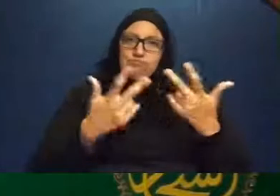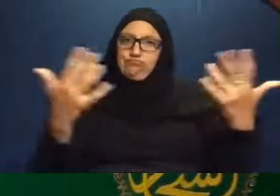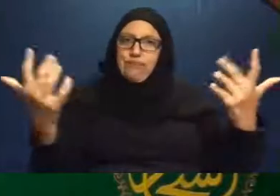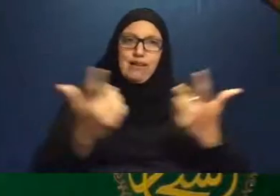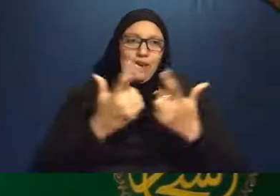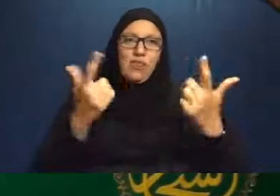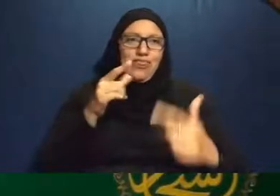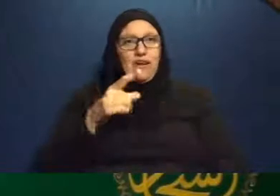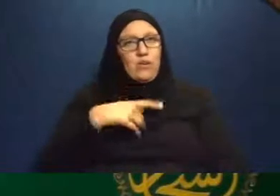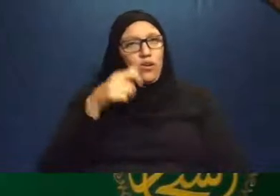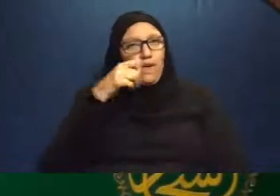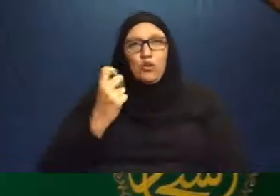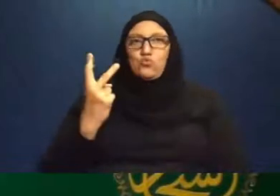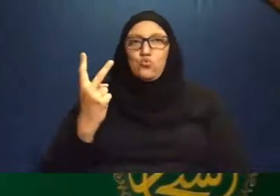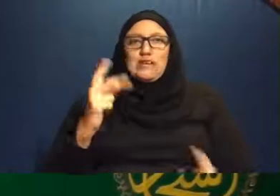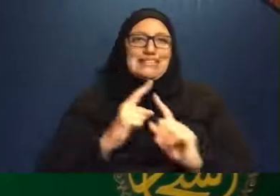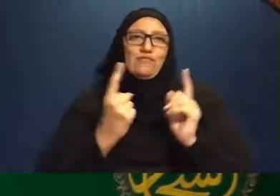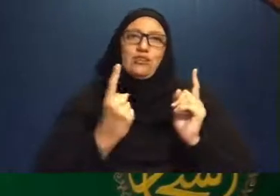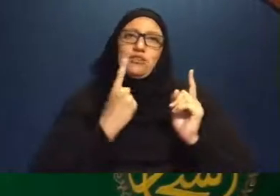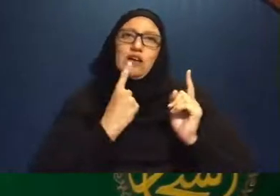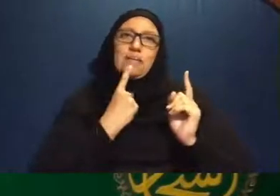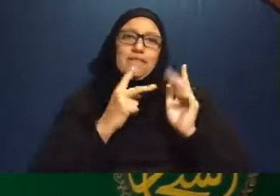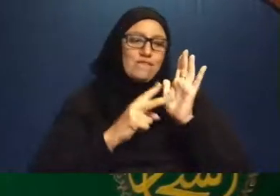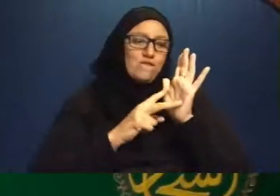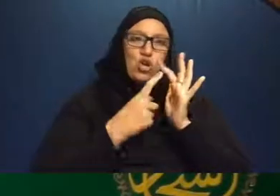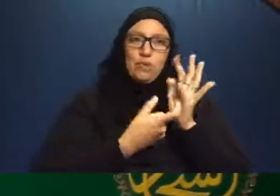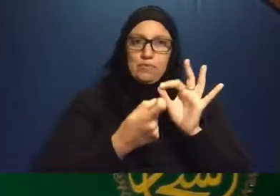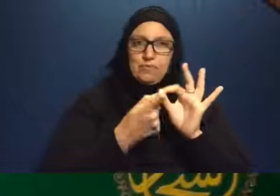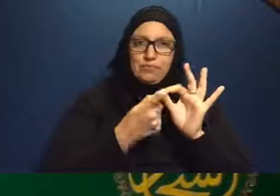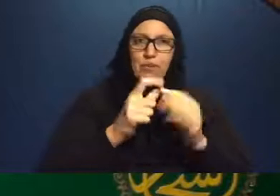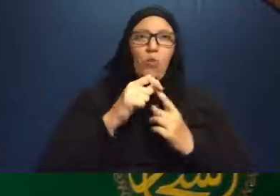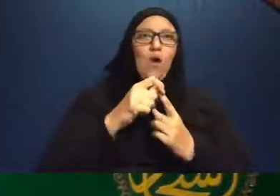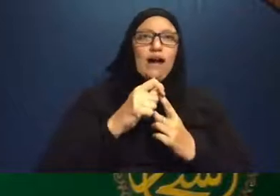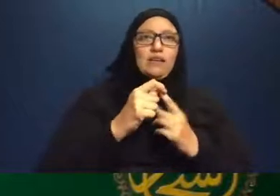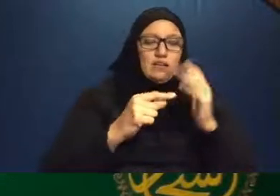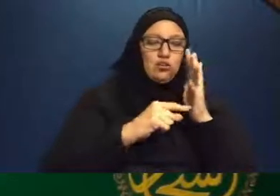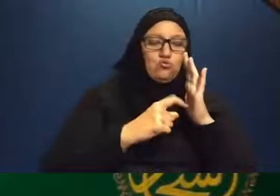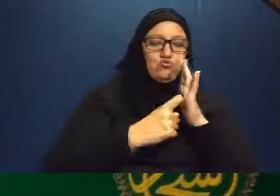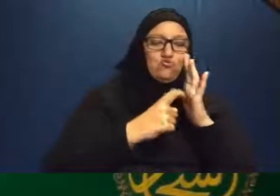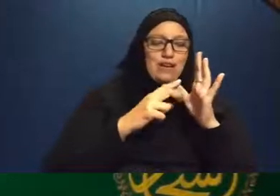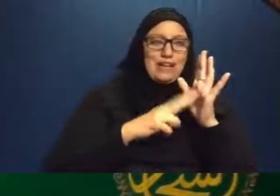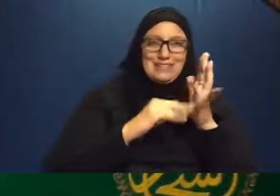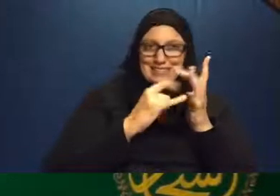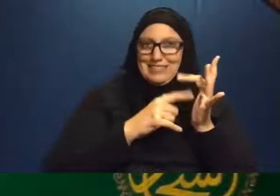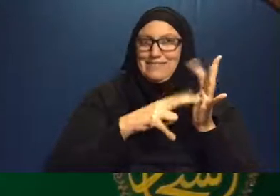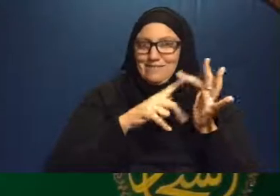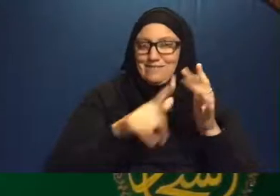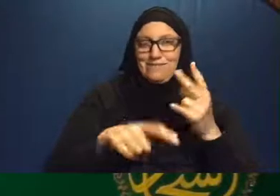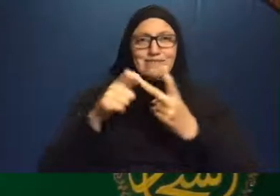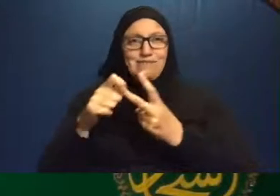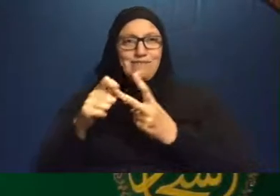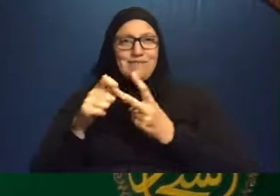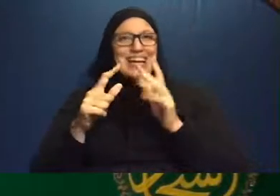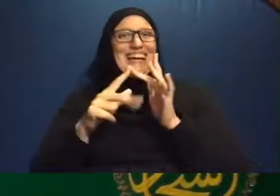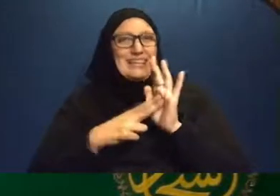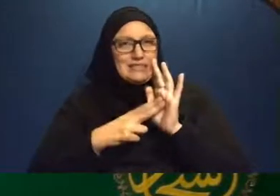I know of, in few, these languages that I know, we have two types of verbs, transitive and intransitive. Apologies